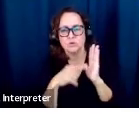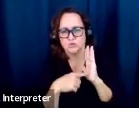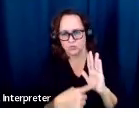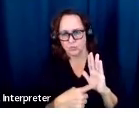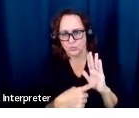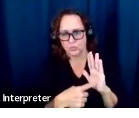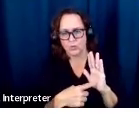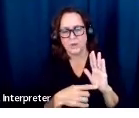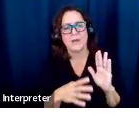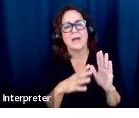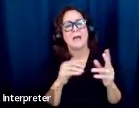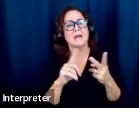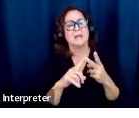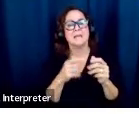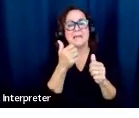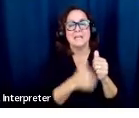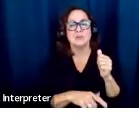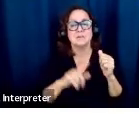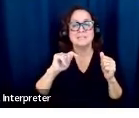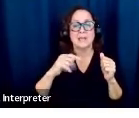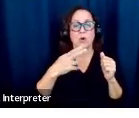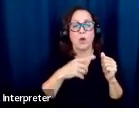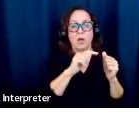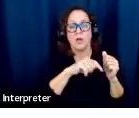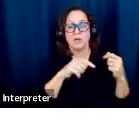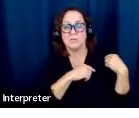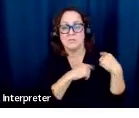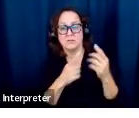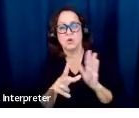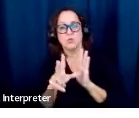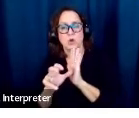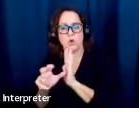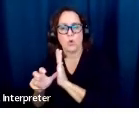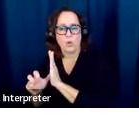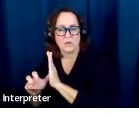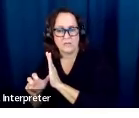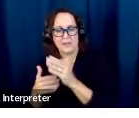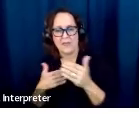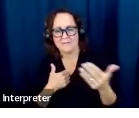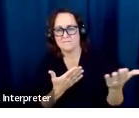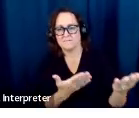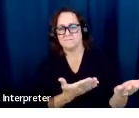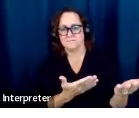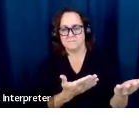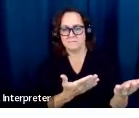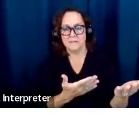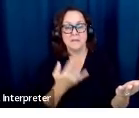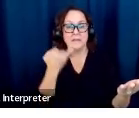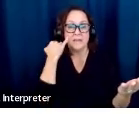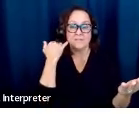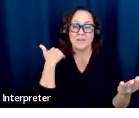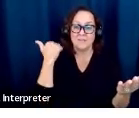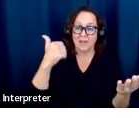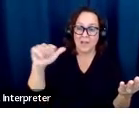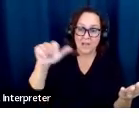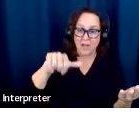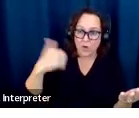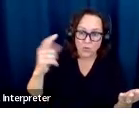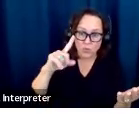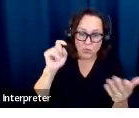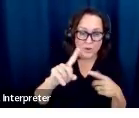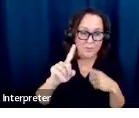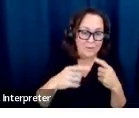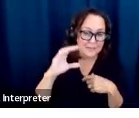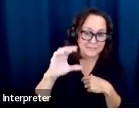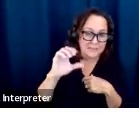find recordings of each of the town halls we've done thus far. So if you do have other questions about the CSW,